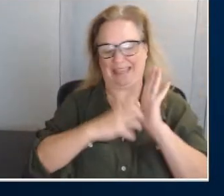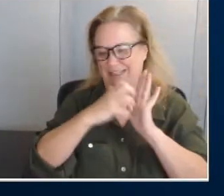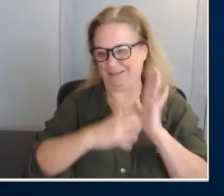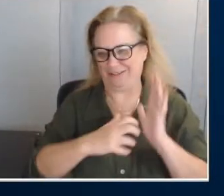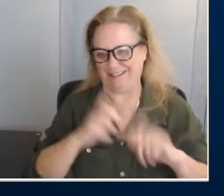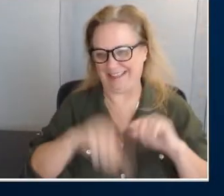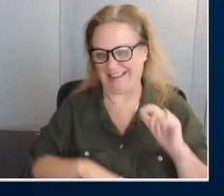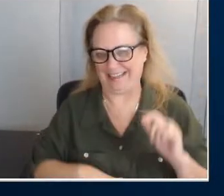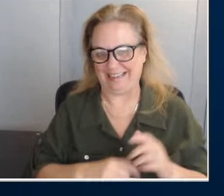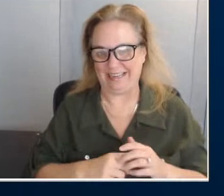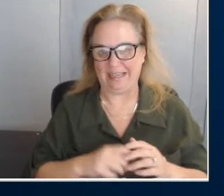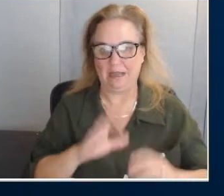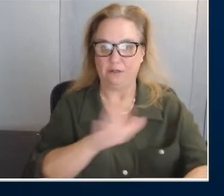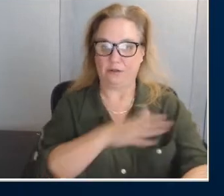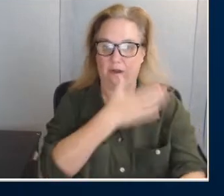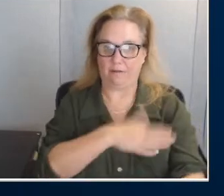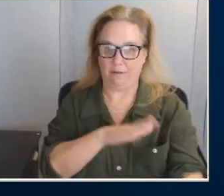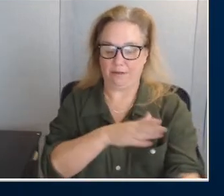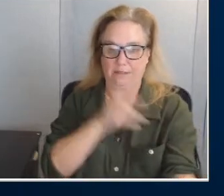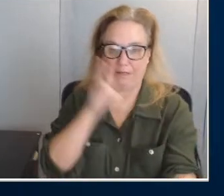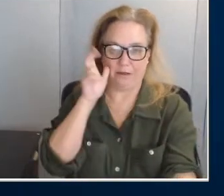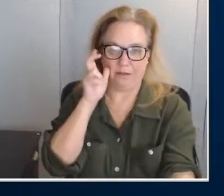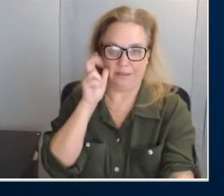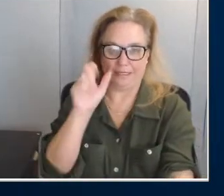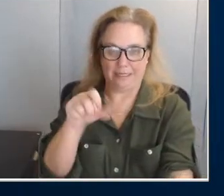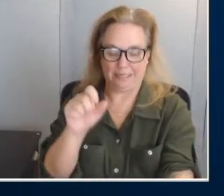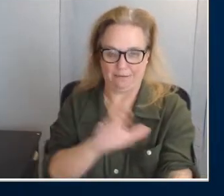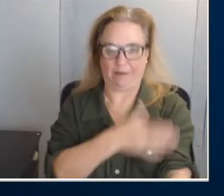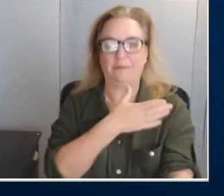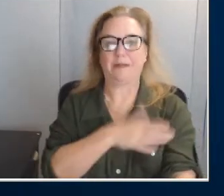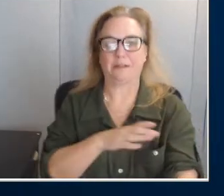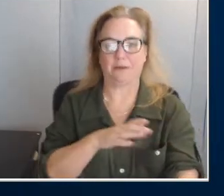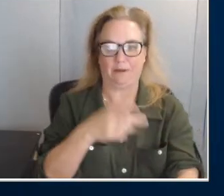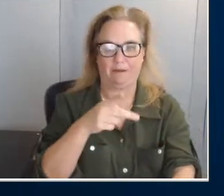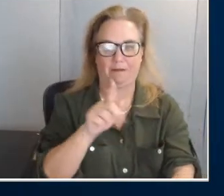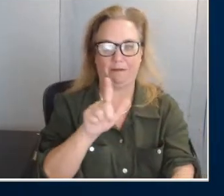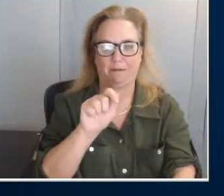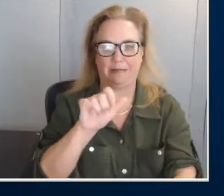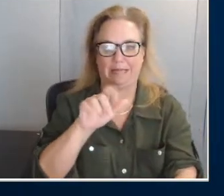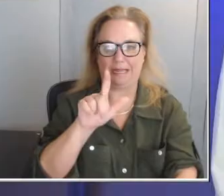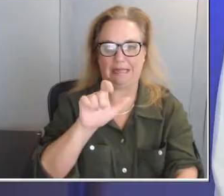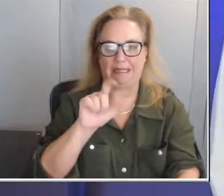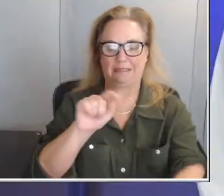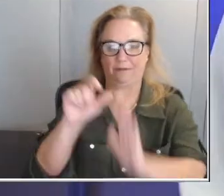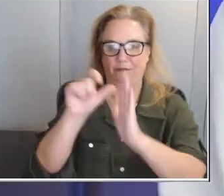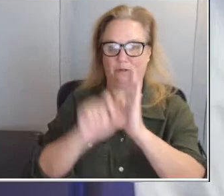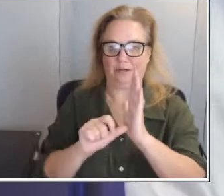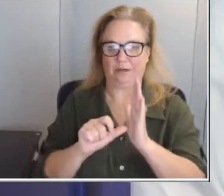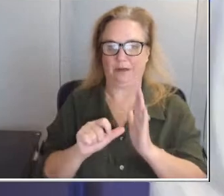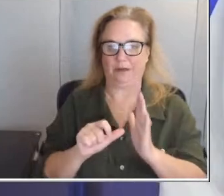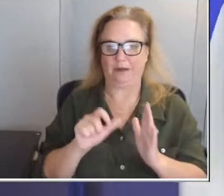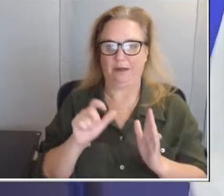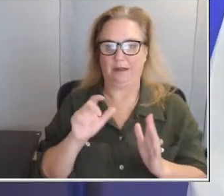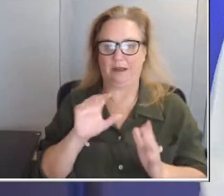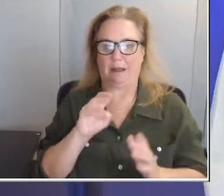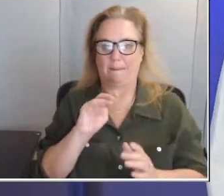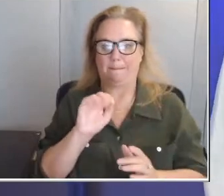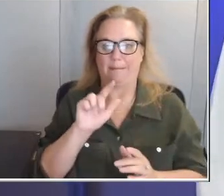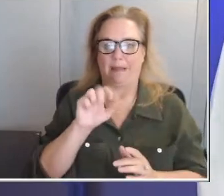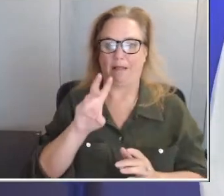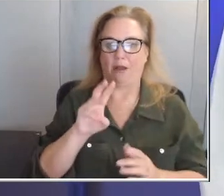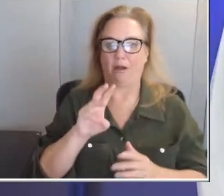And do you have music that you listen to? We do. Do you have a playlist that you like for surgeries? I do. I kind of like sort of mellow top